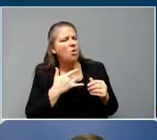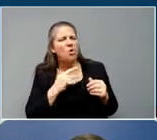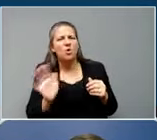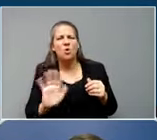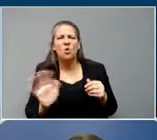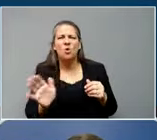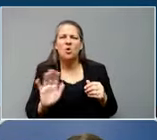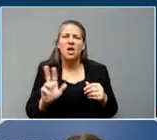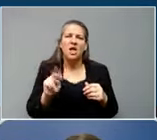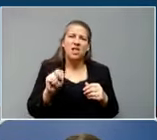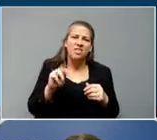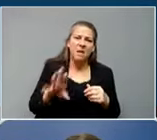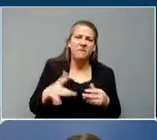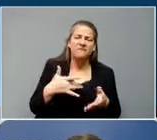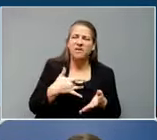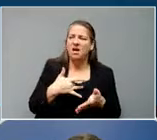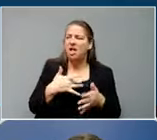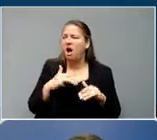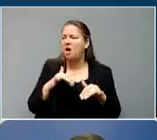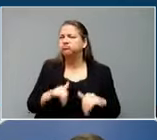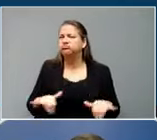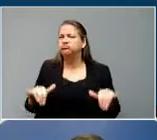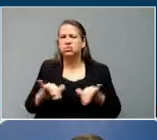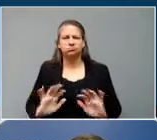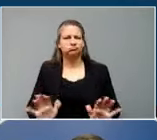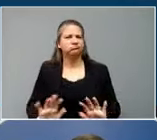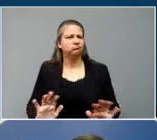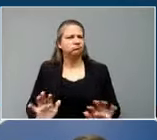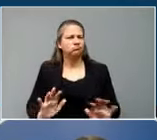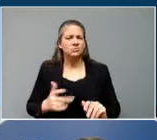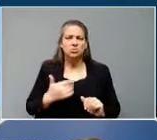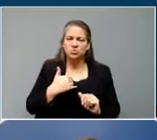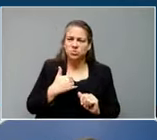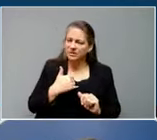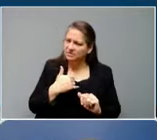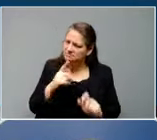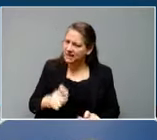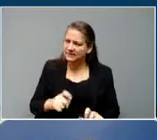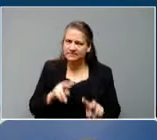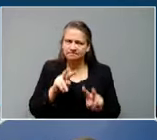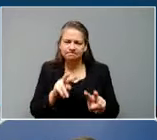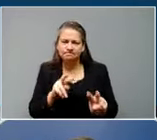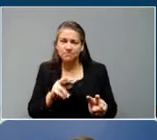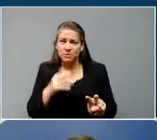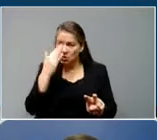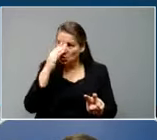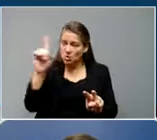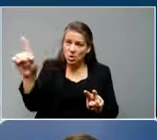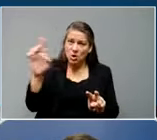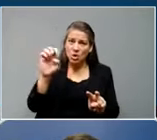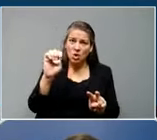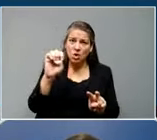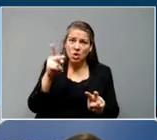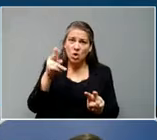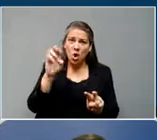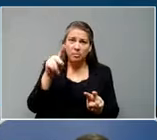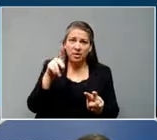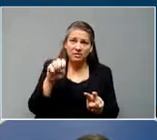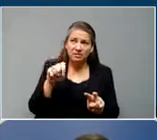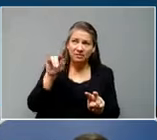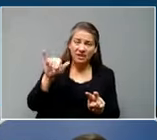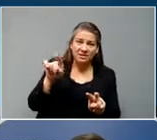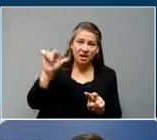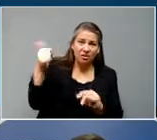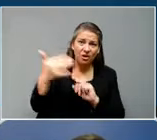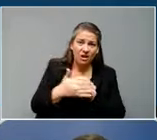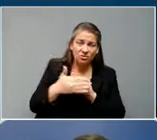us, as we're seeing rises in cases in Europe. And the family that we lose today is just as